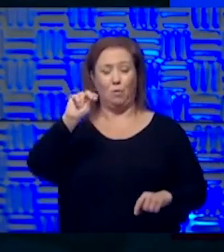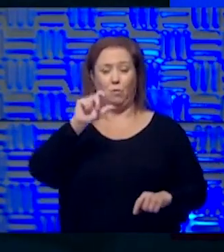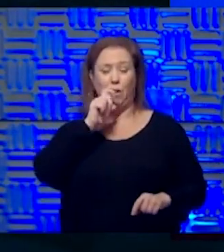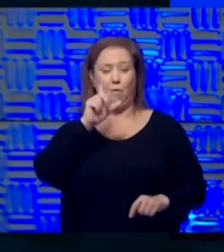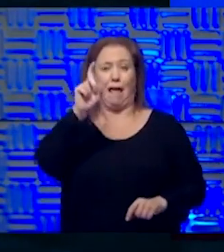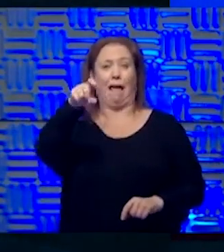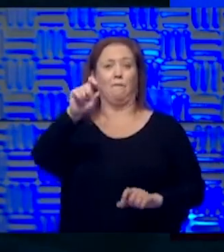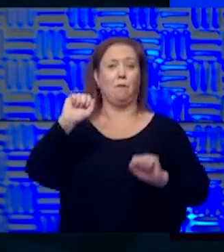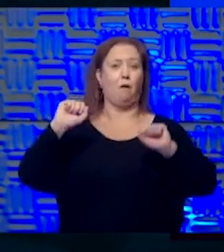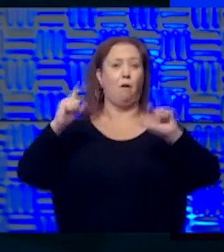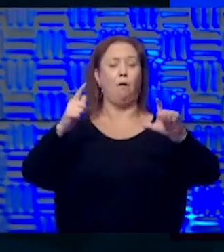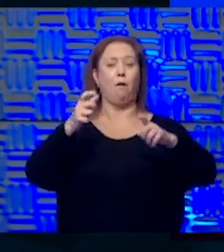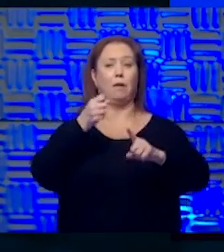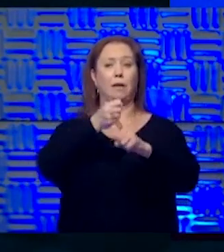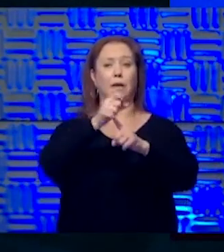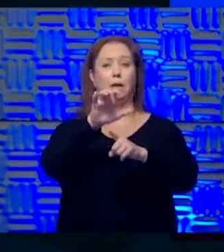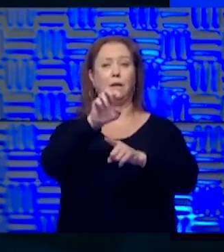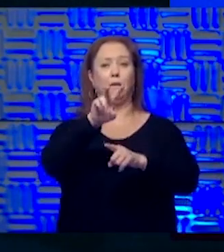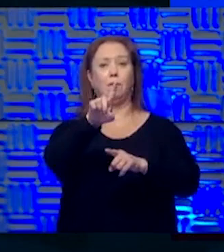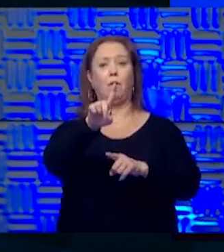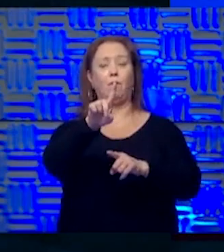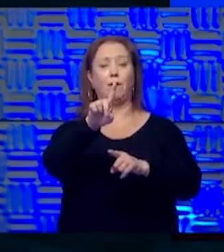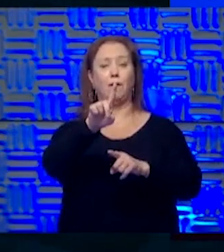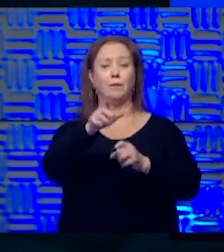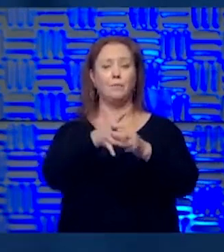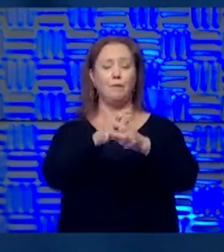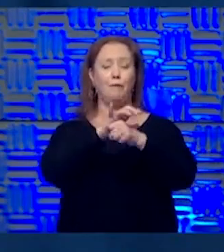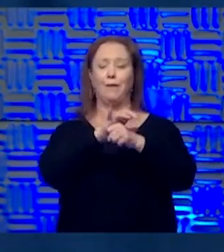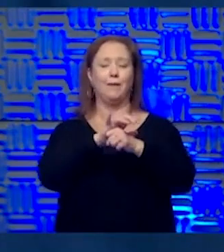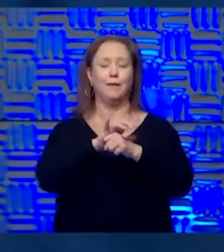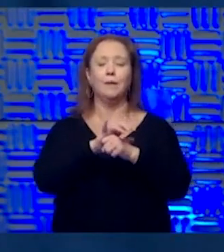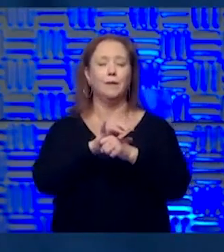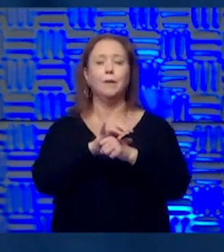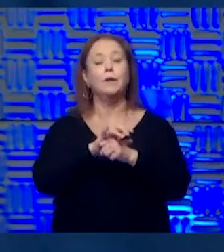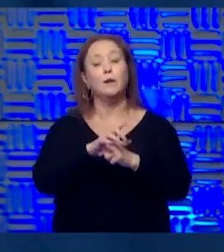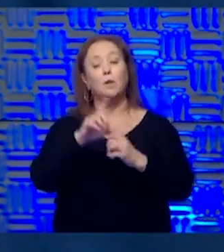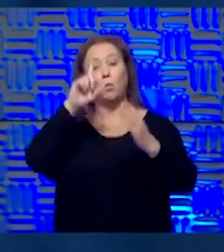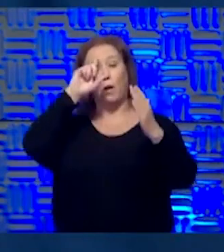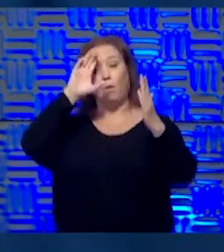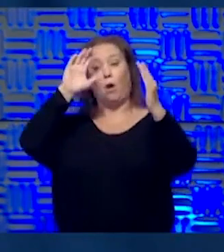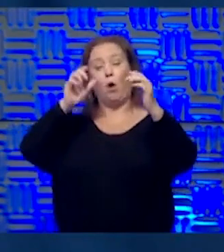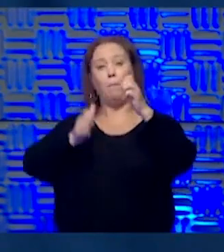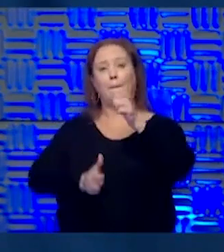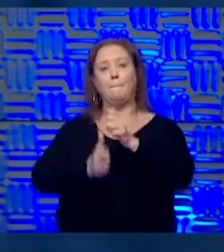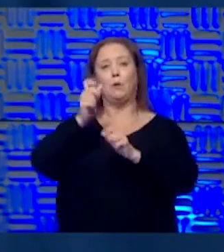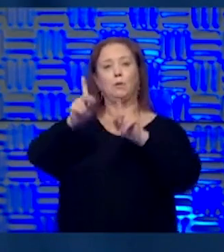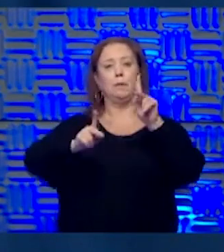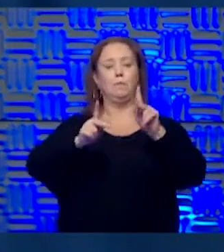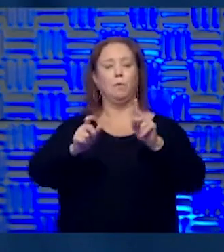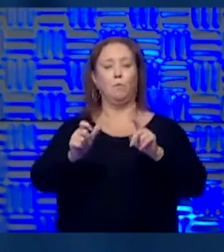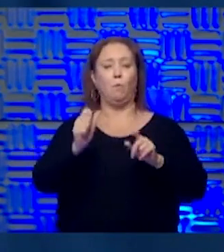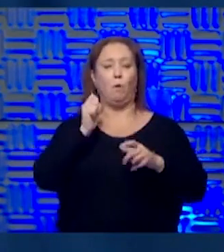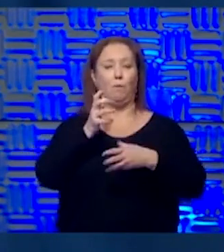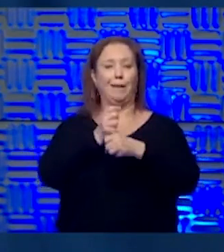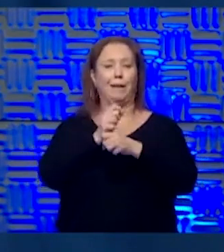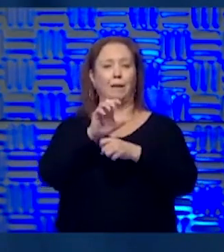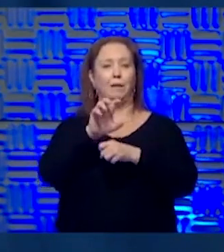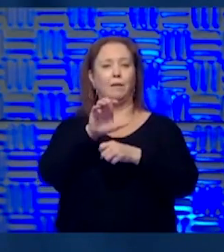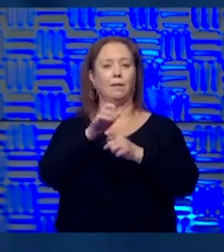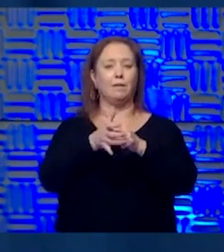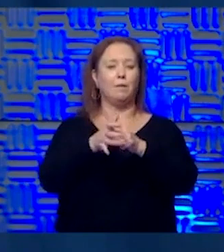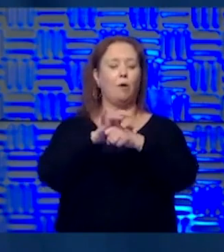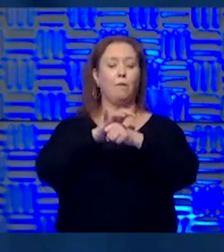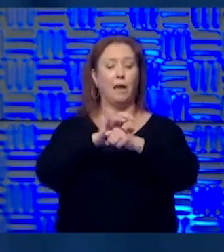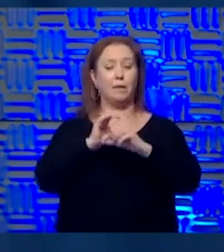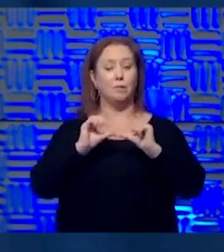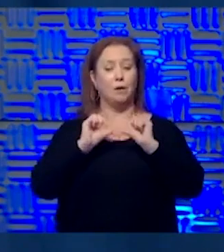have to get COVID. No, certainly. I think we would hope that most people wouldn't. As we move